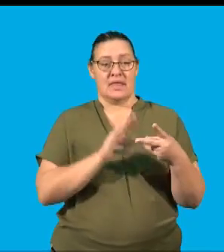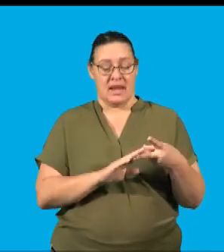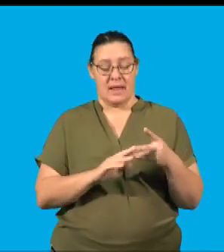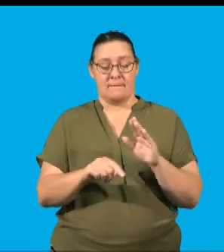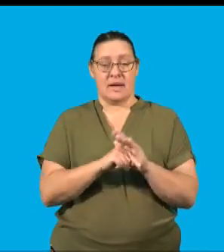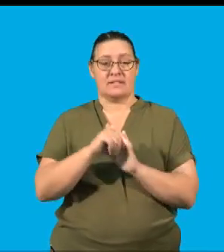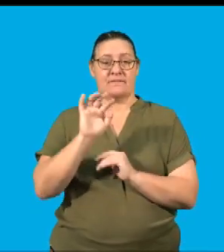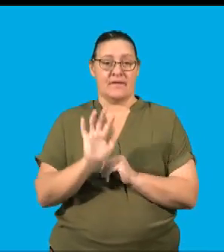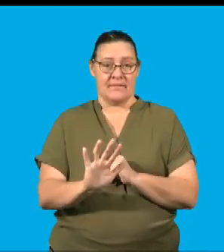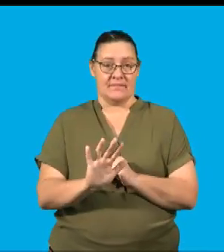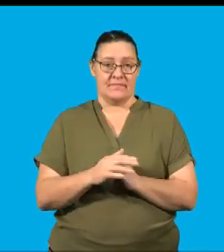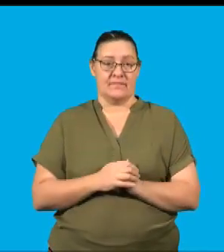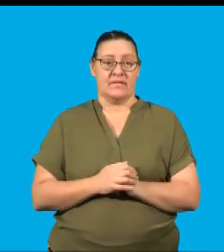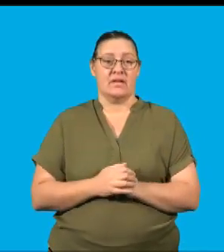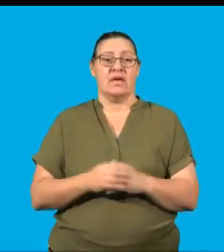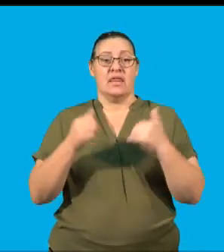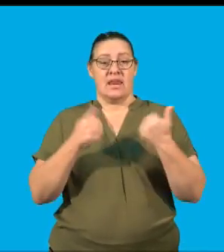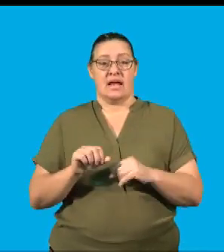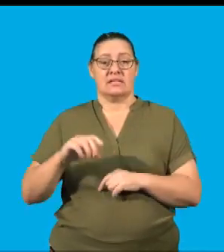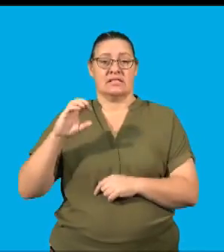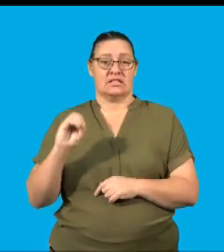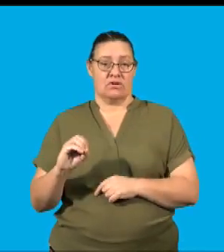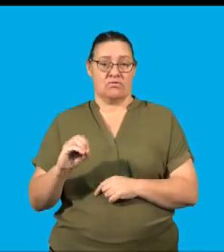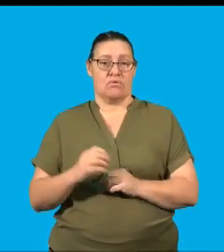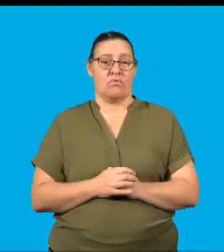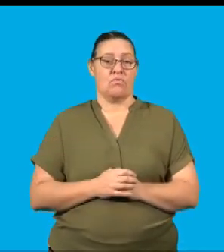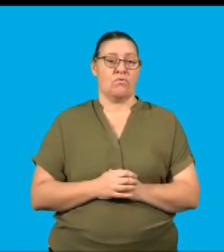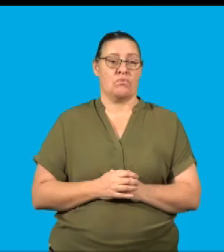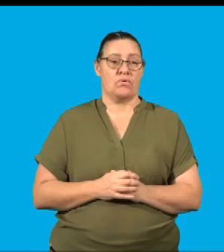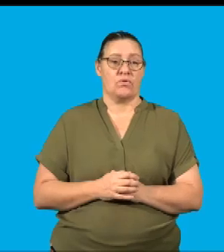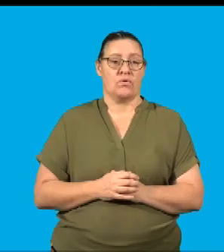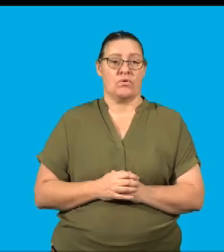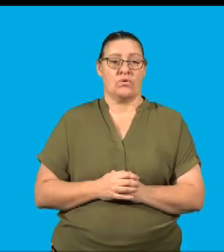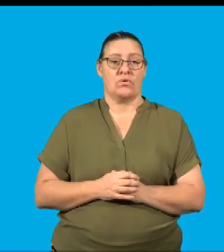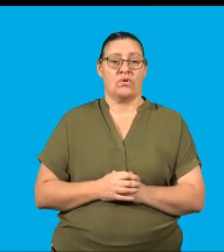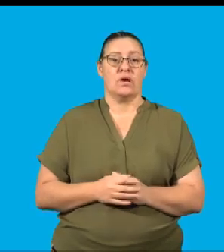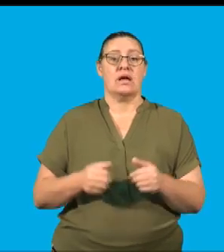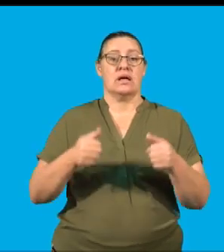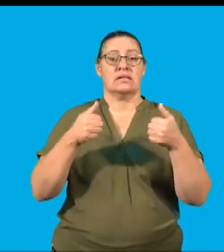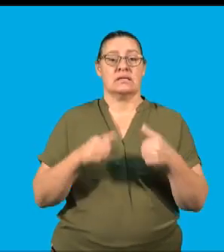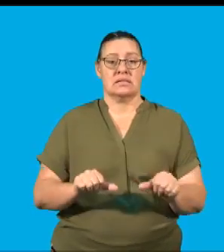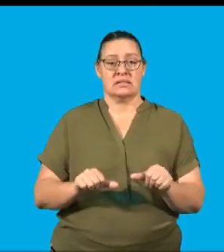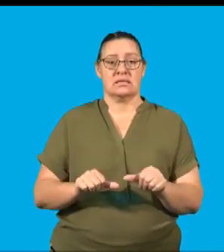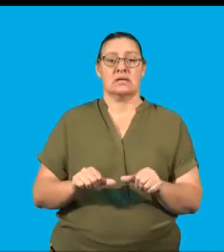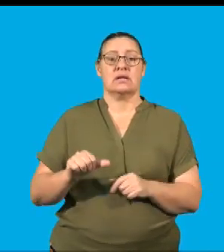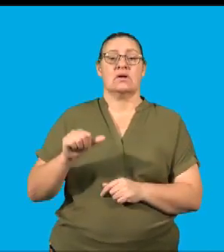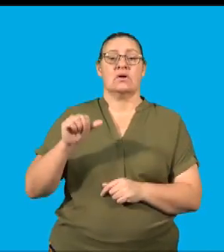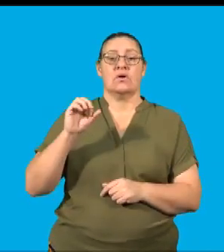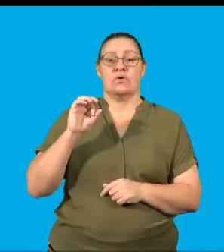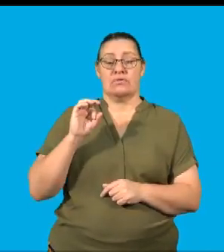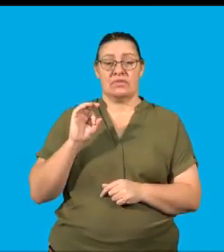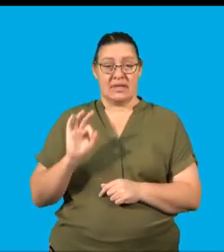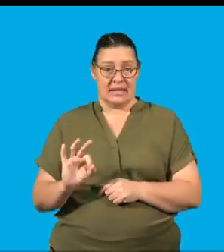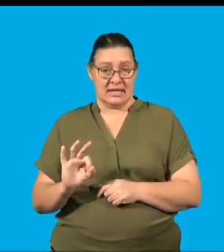one is minus 5. The next one is 0. 0 is bigger than minus 7. Believe it or not,